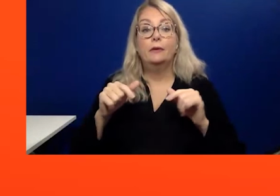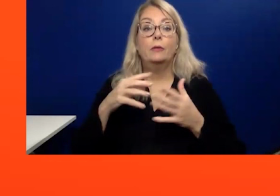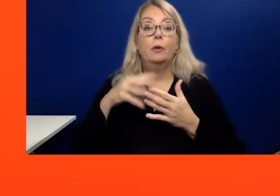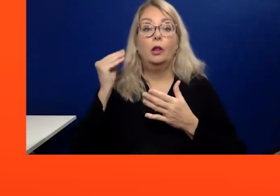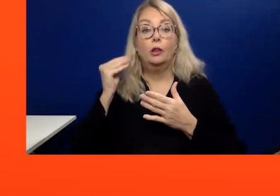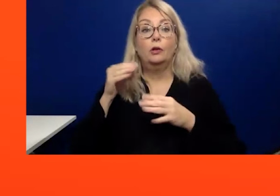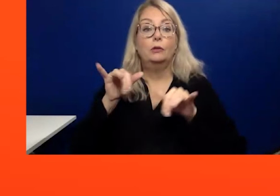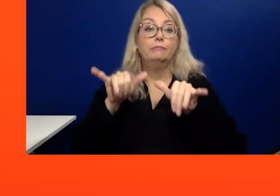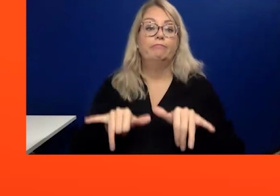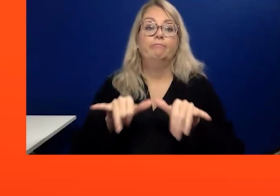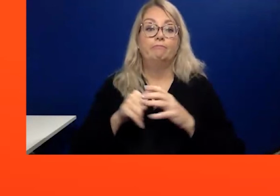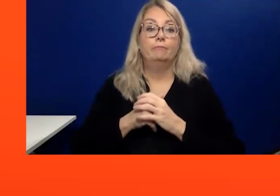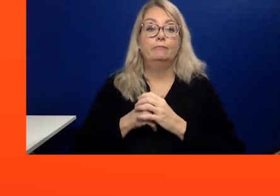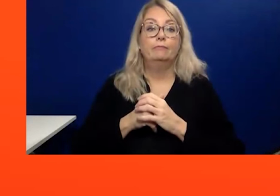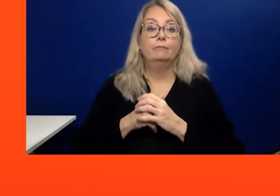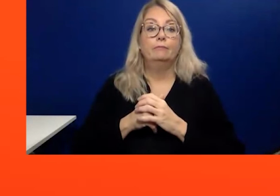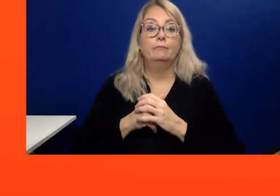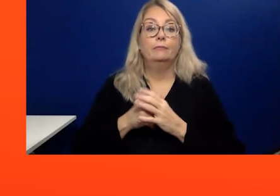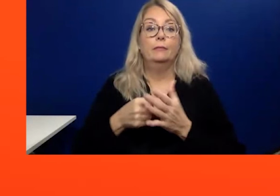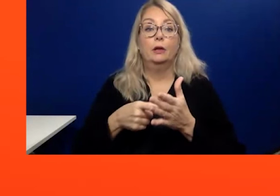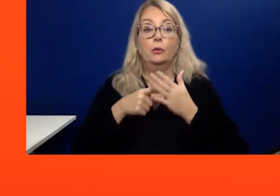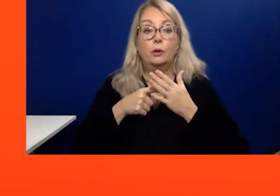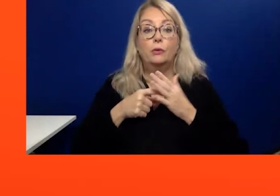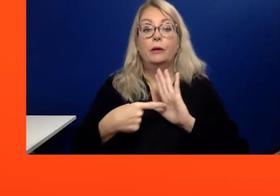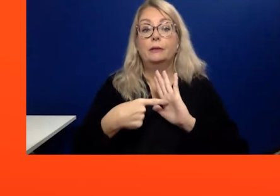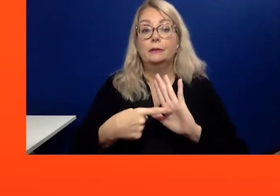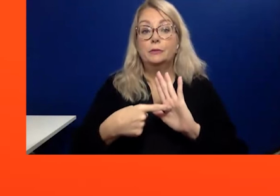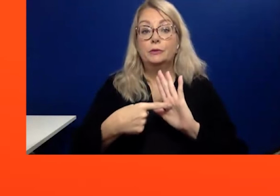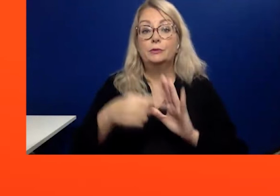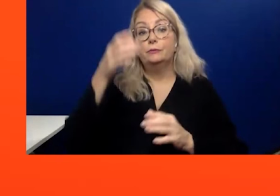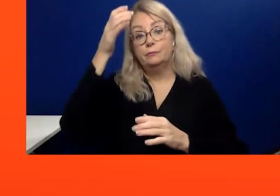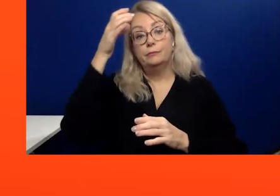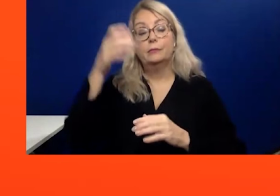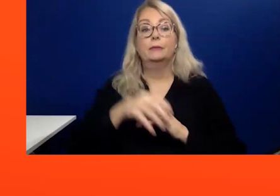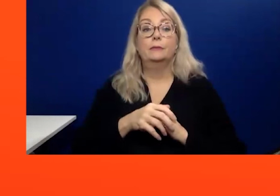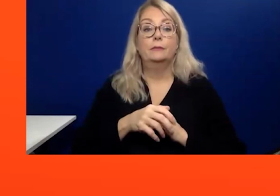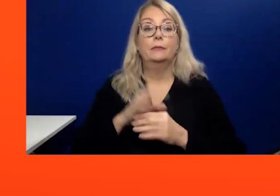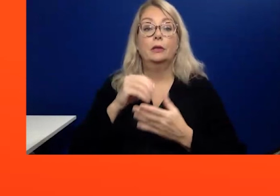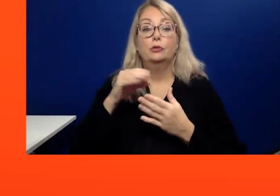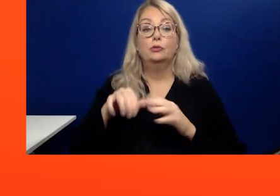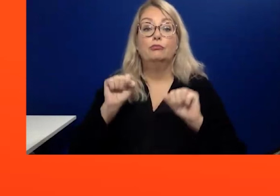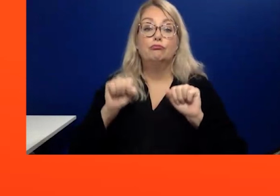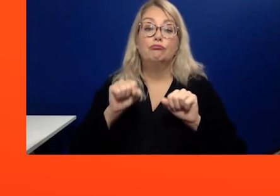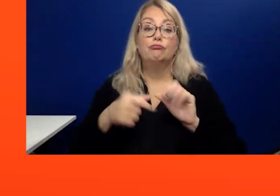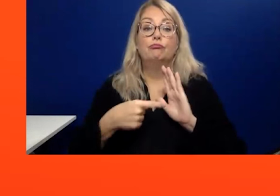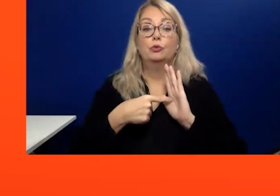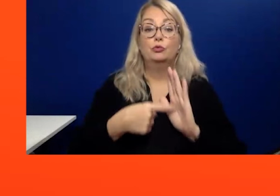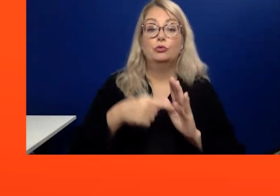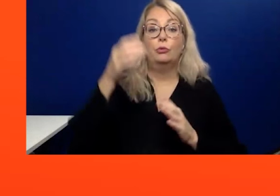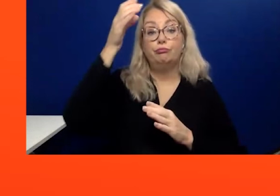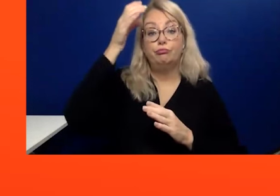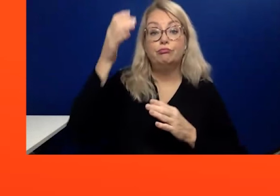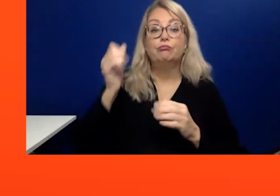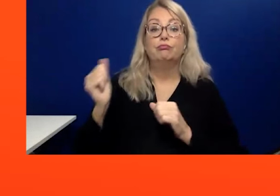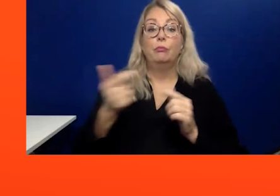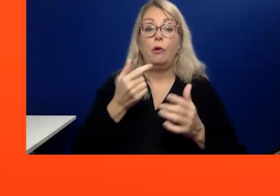apply. Required demonstration of mastery or proficiency. Students' ability to demonstrate competency and all identified